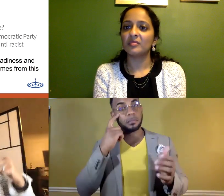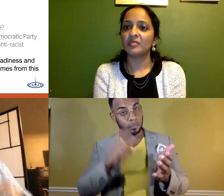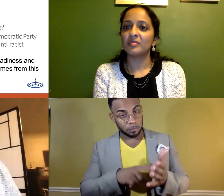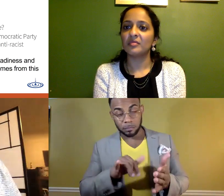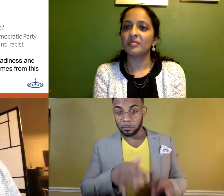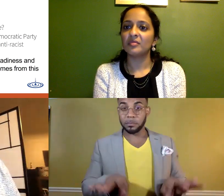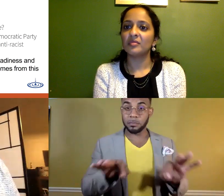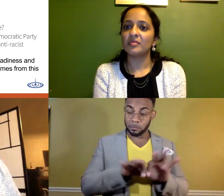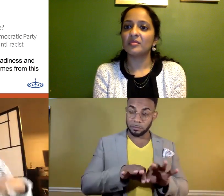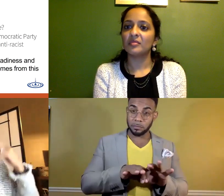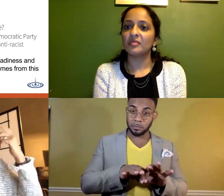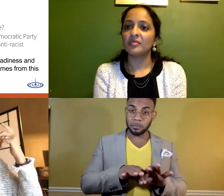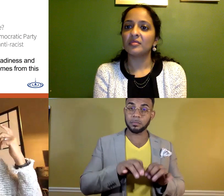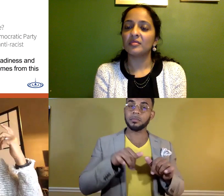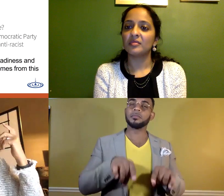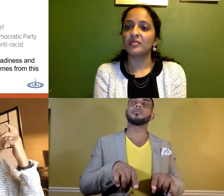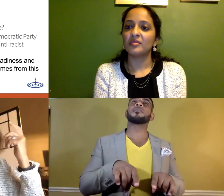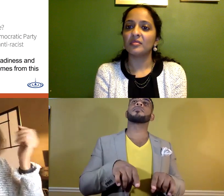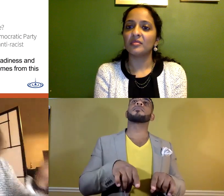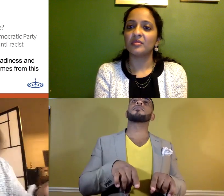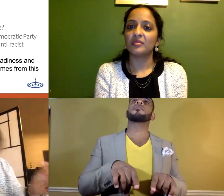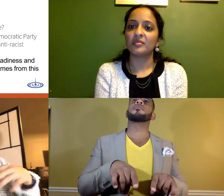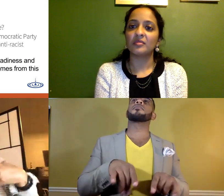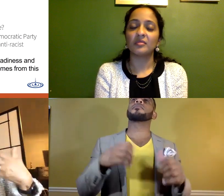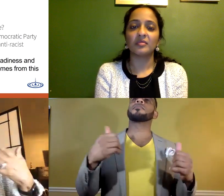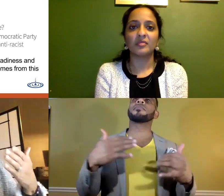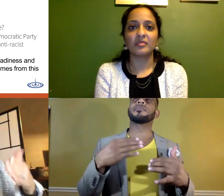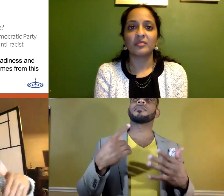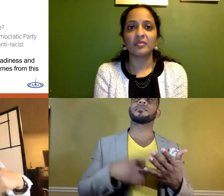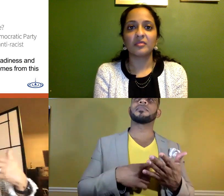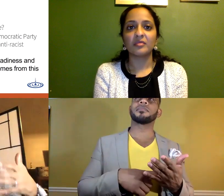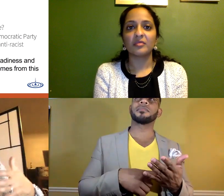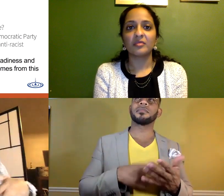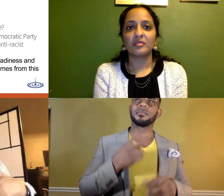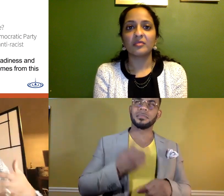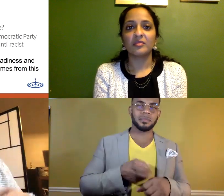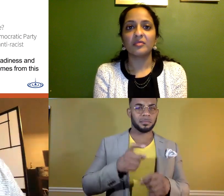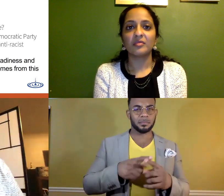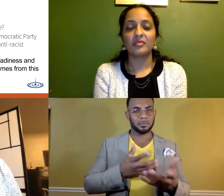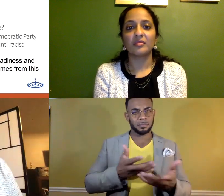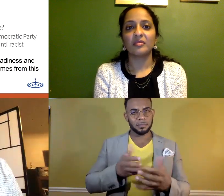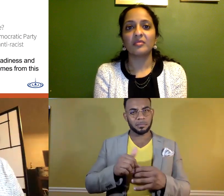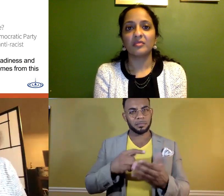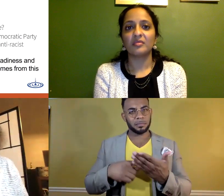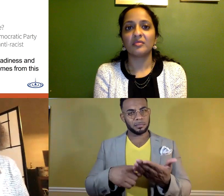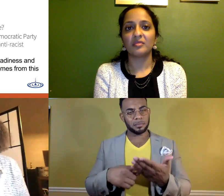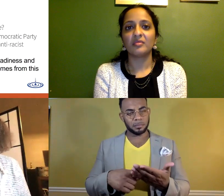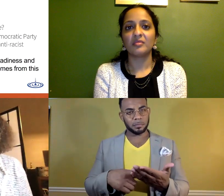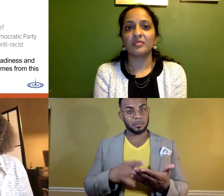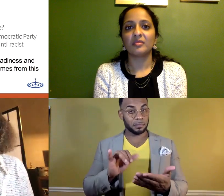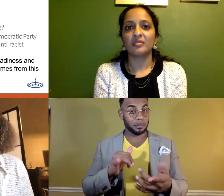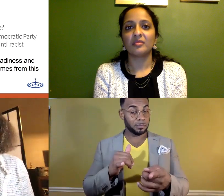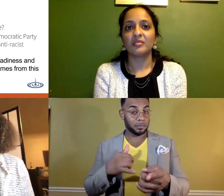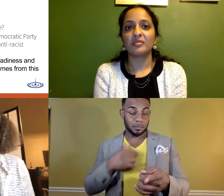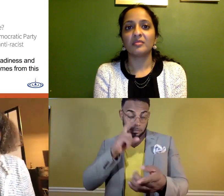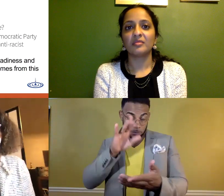that's important. And while it's scary and sometimes it's hard to engage in conversations, like I